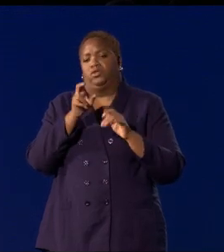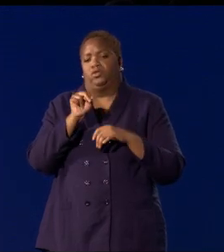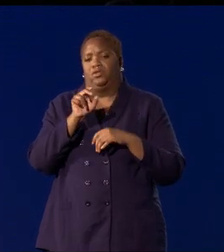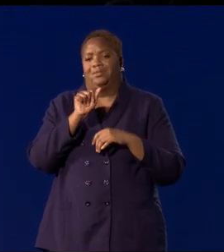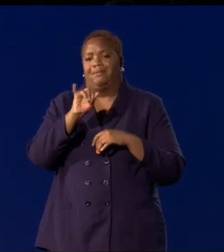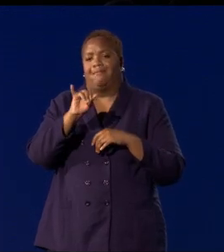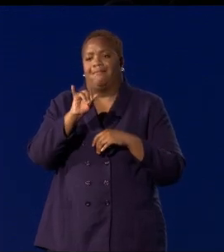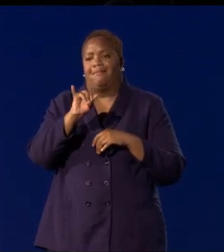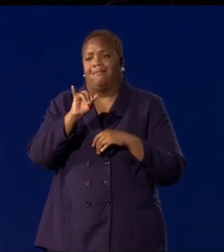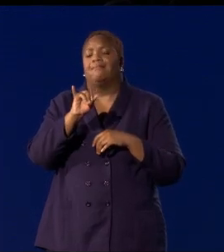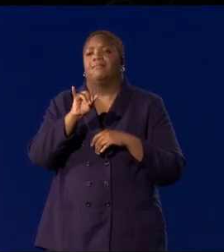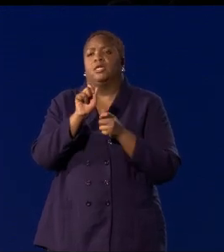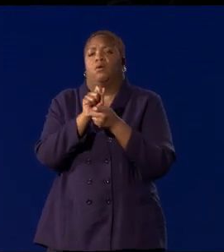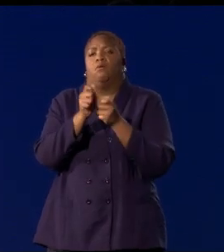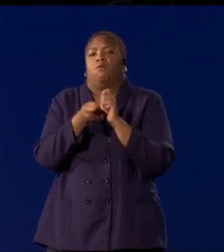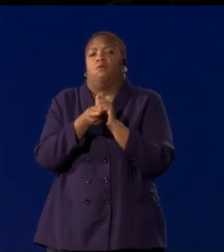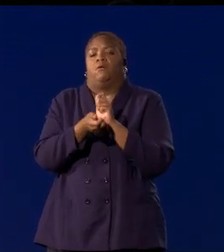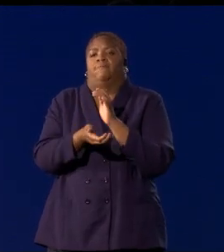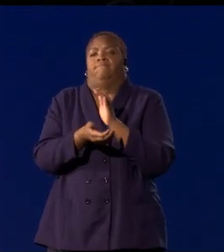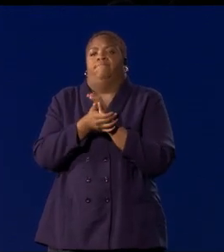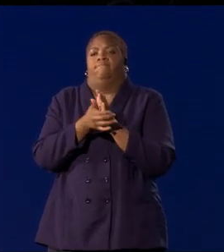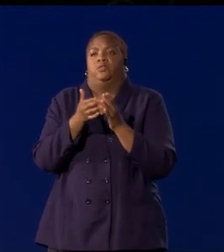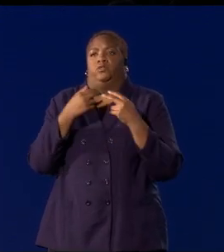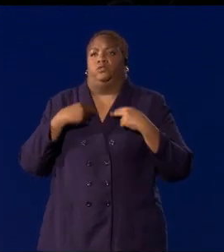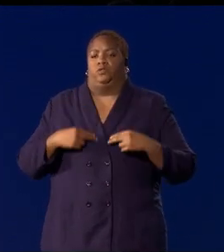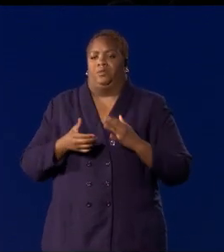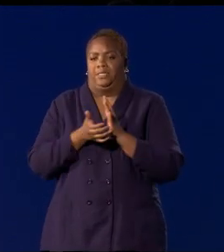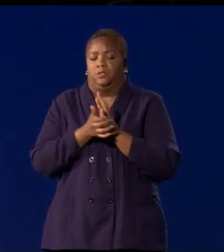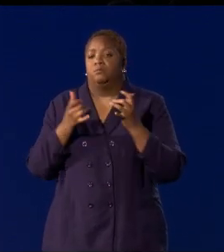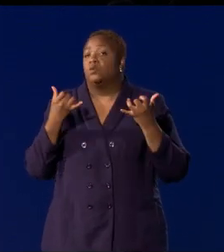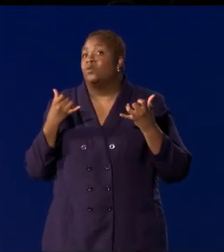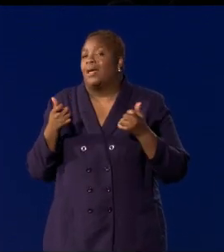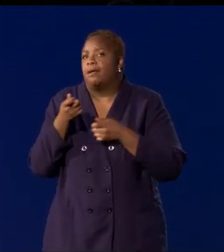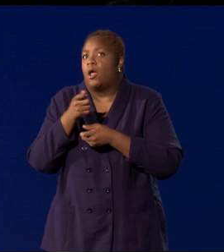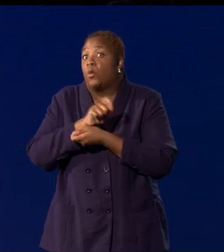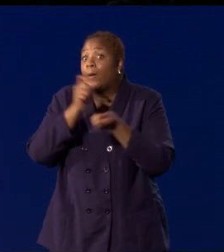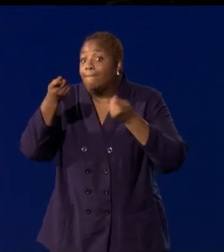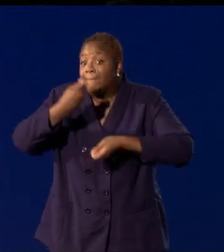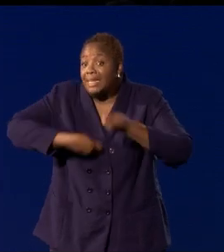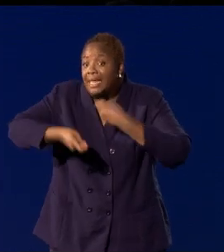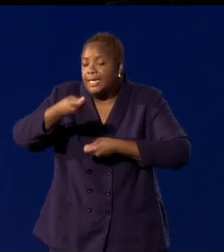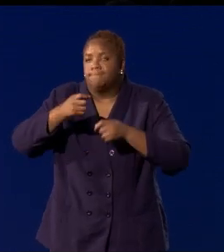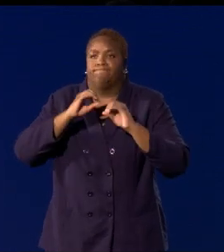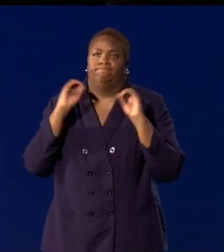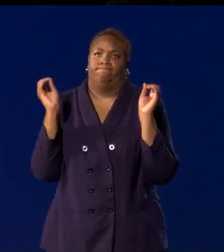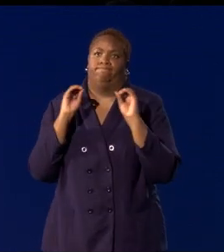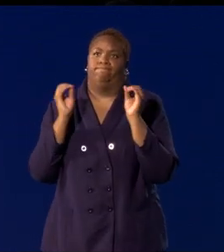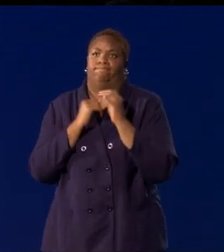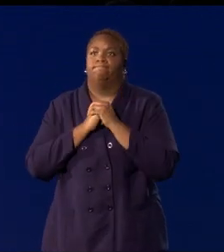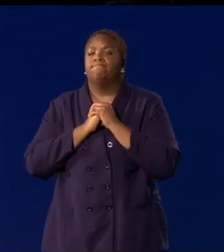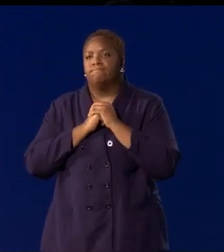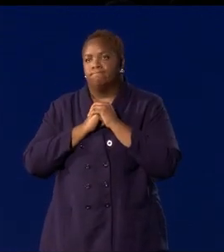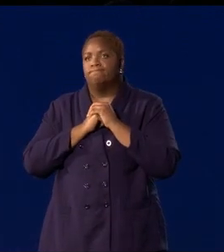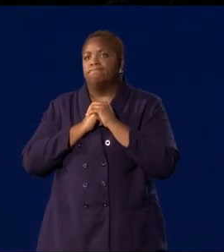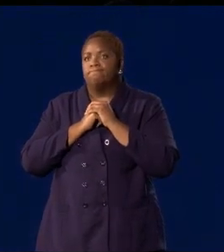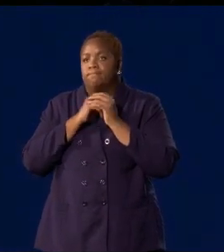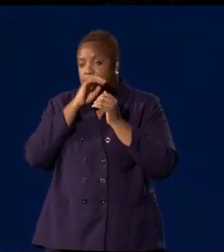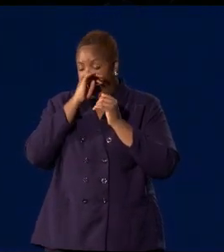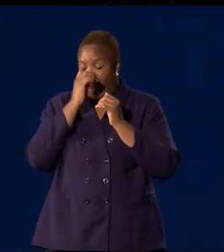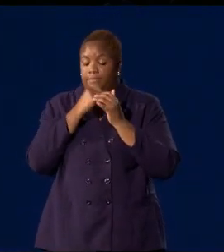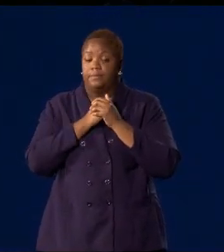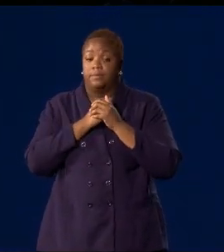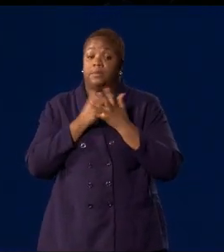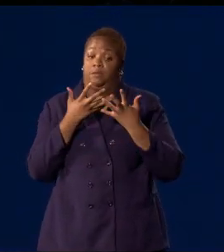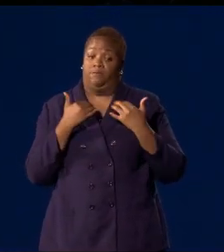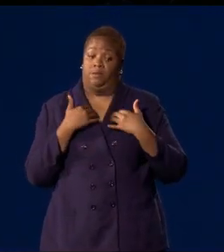augments human skills, but doesn't actually, currently at least, replace them. Next, we took a step from